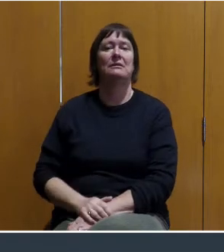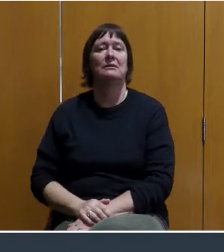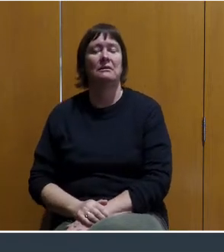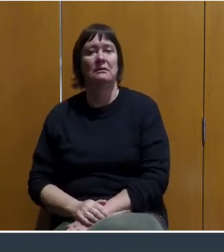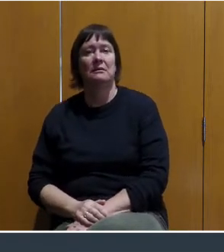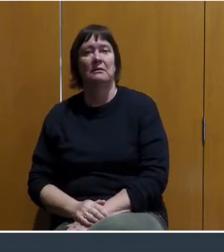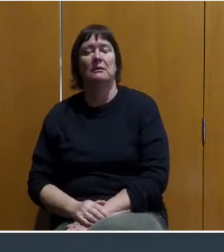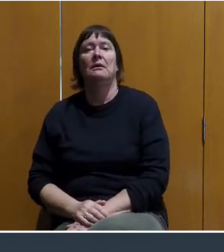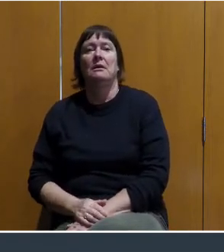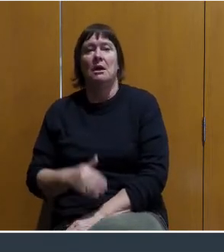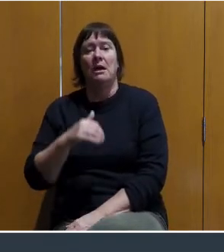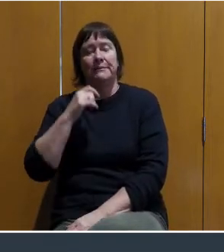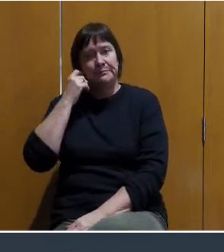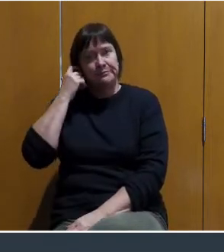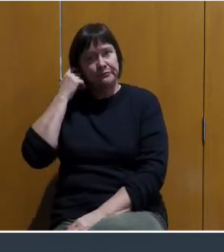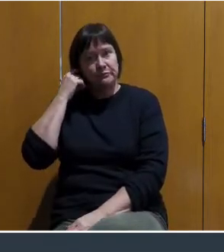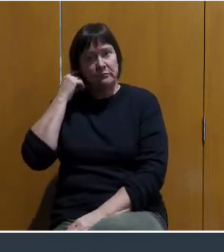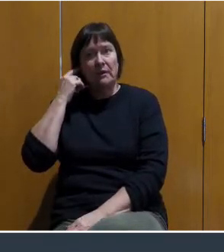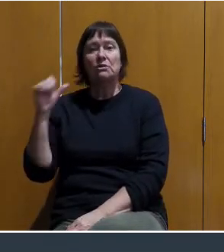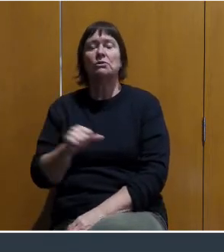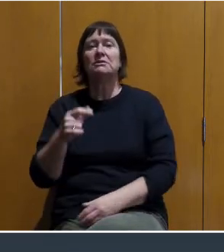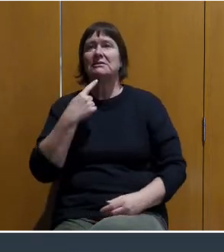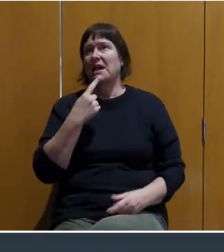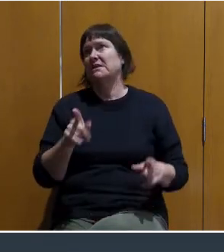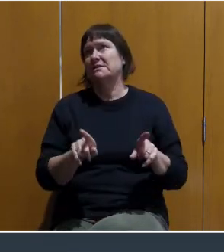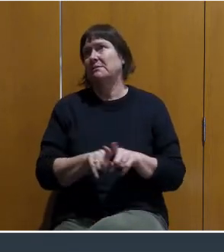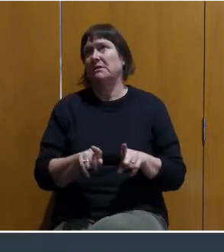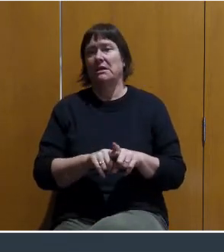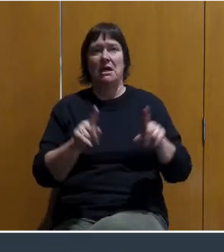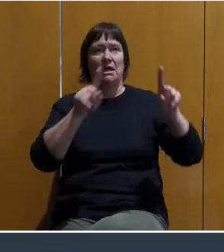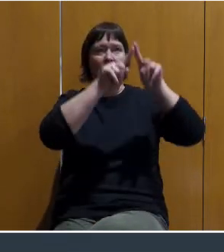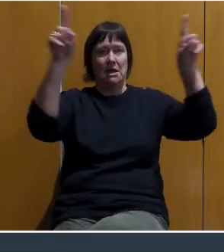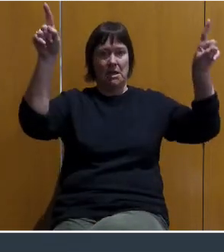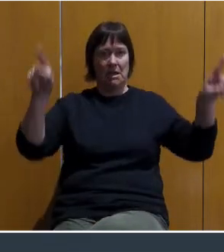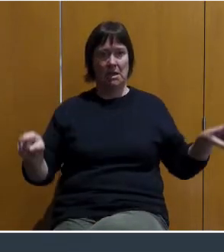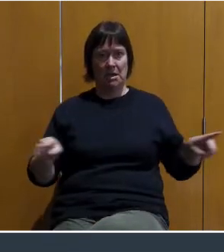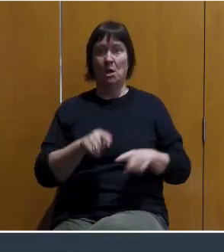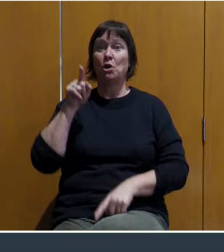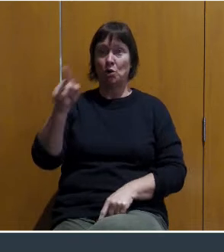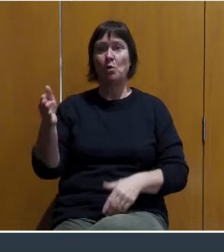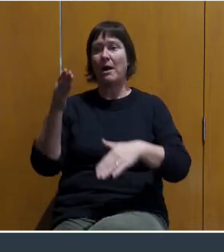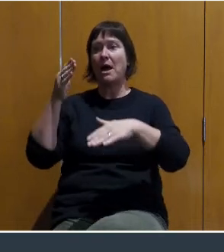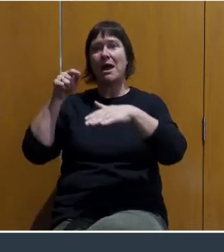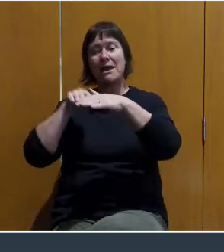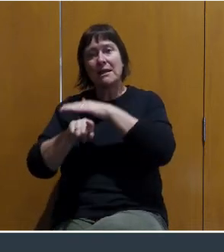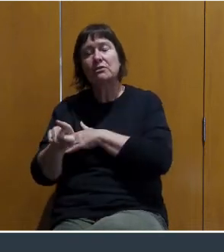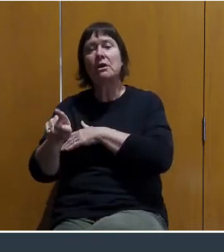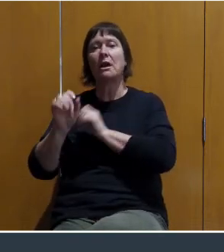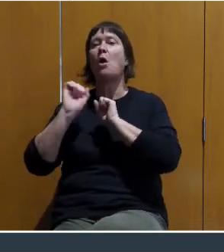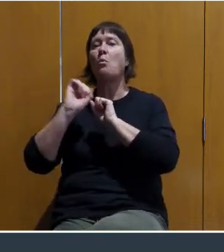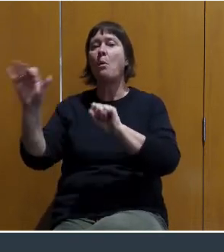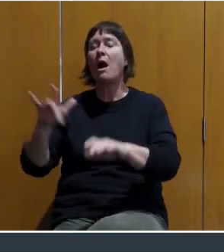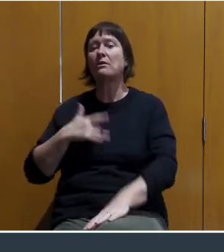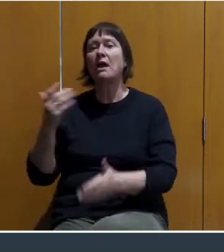our suggestion is something, you are entering a wildlife refuge. No dogs, no